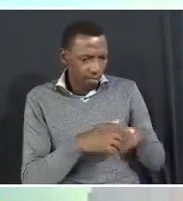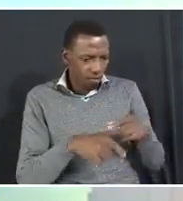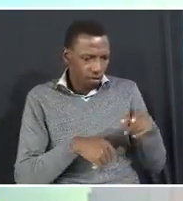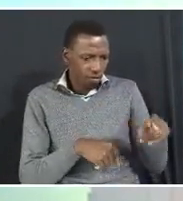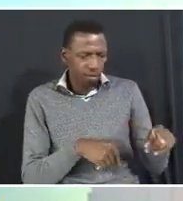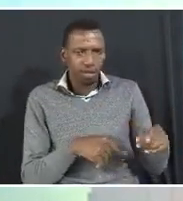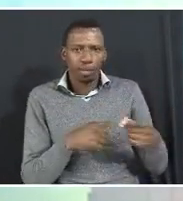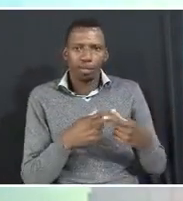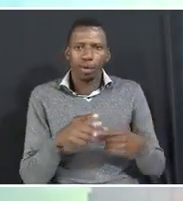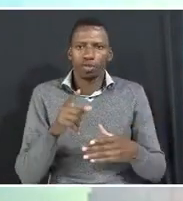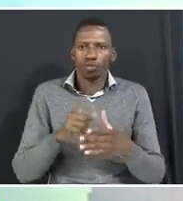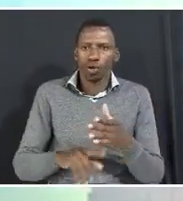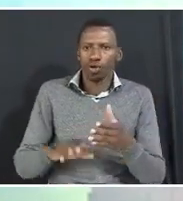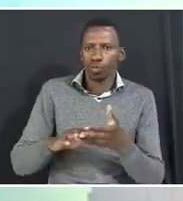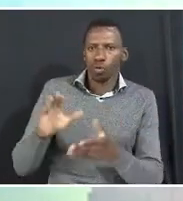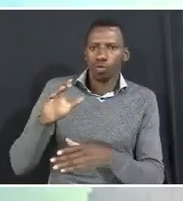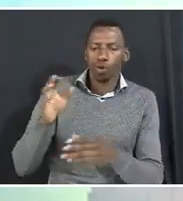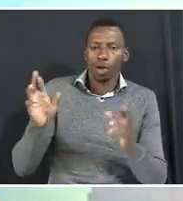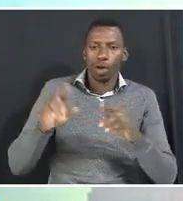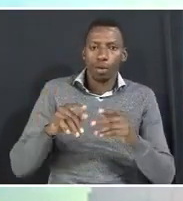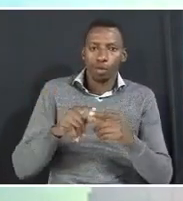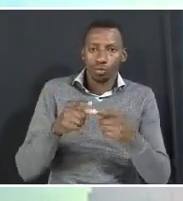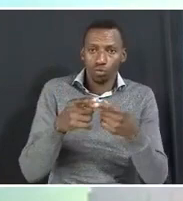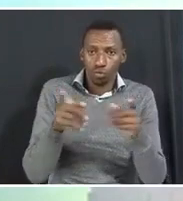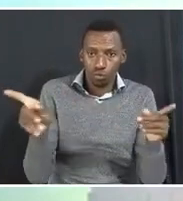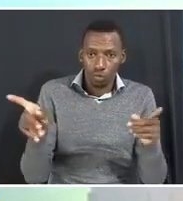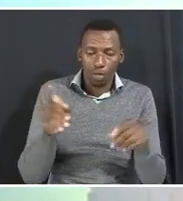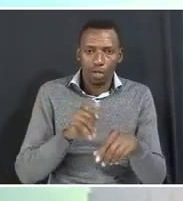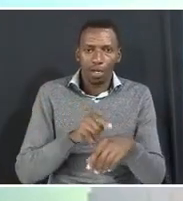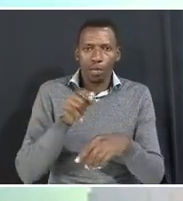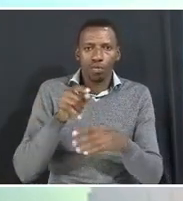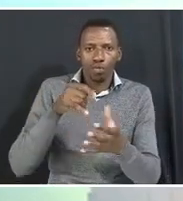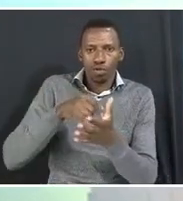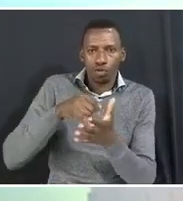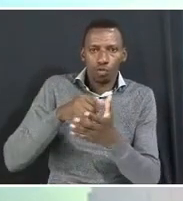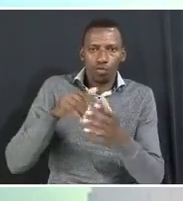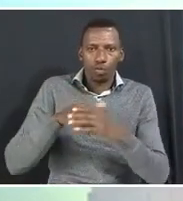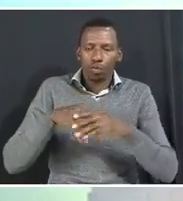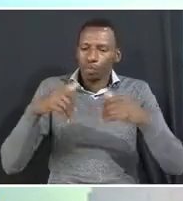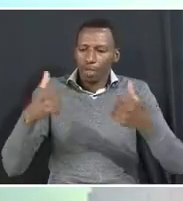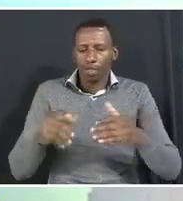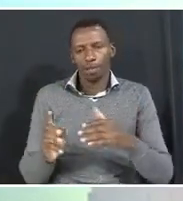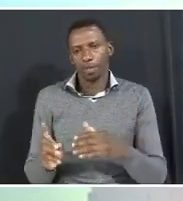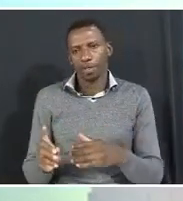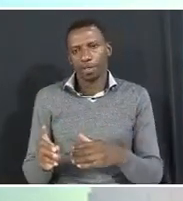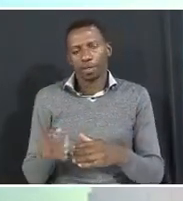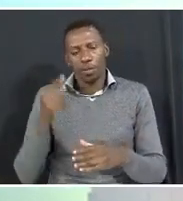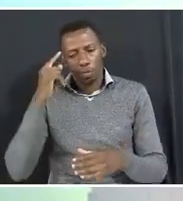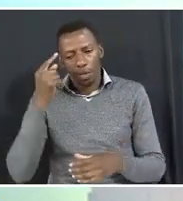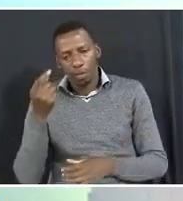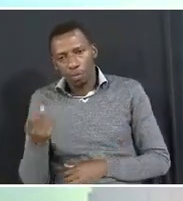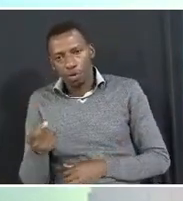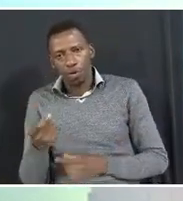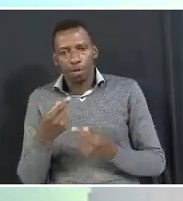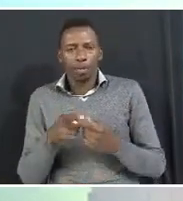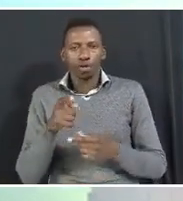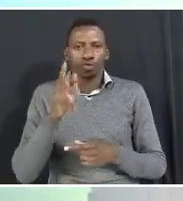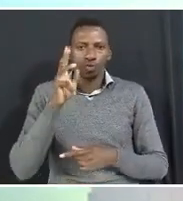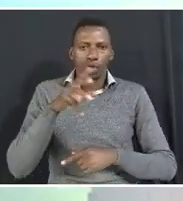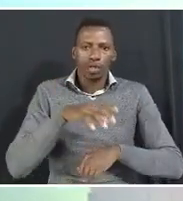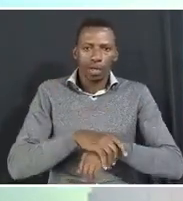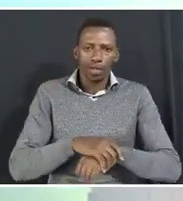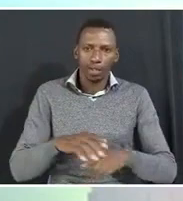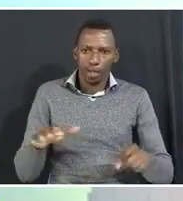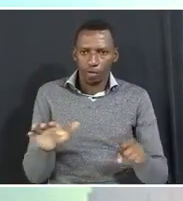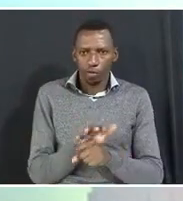but what more happens to you when you get involved in whatever ministry, small as it is, you will find a